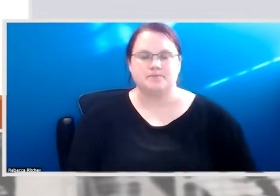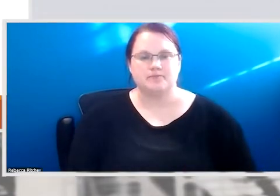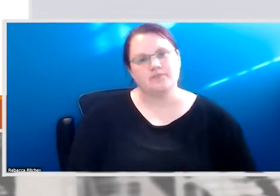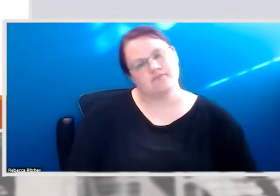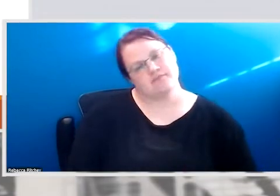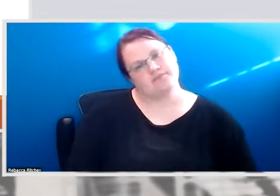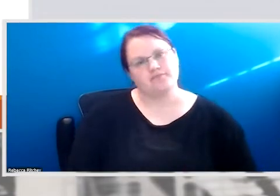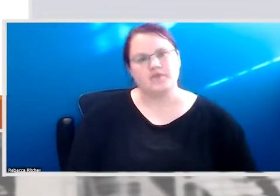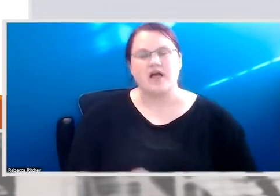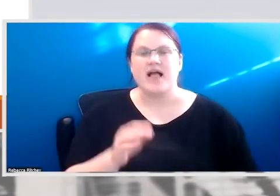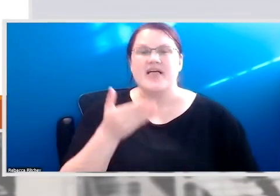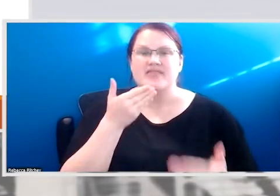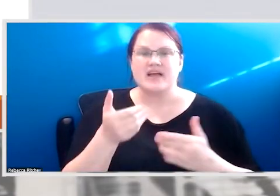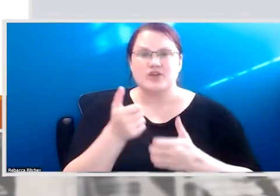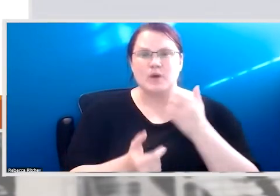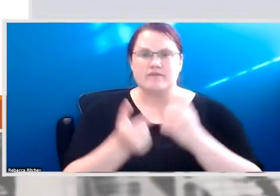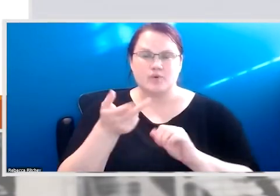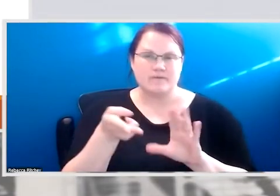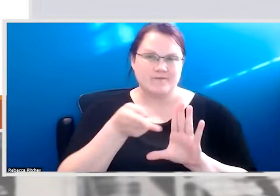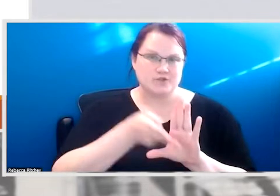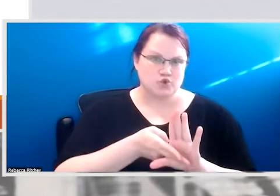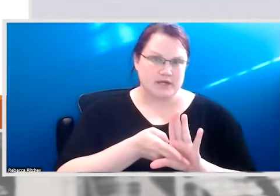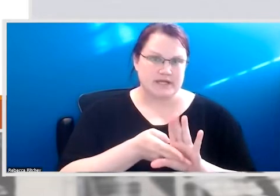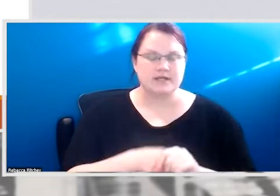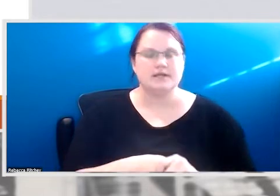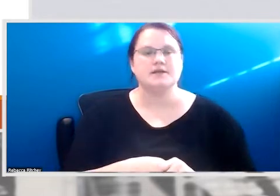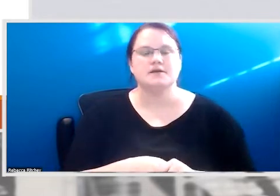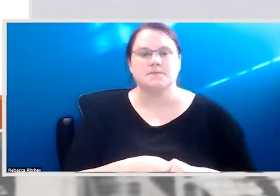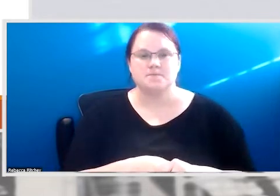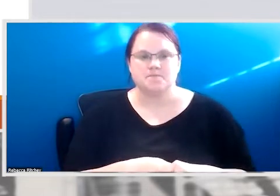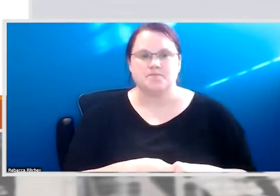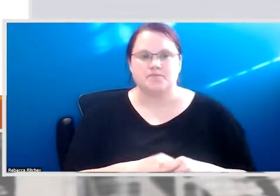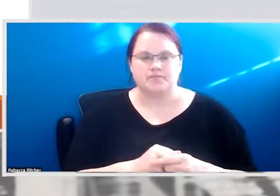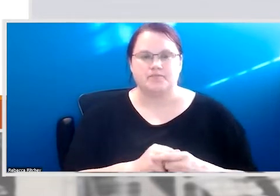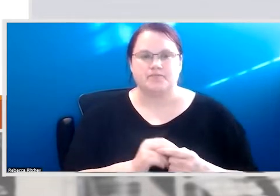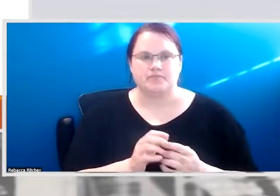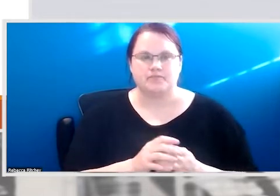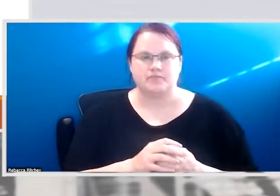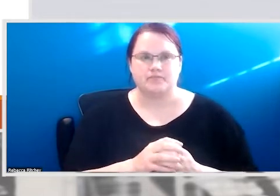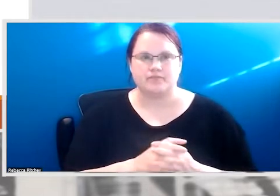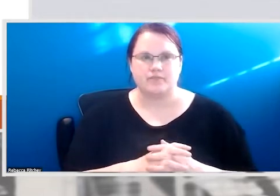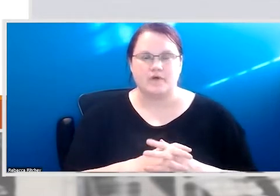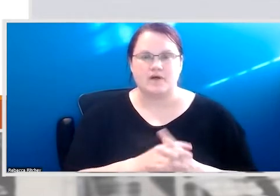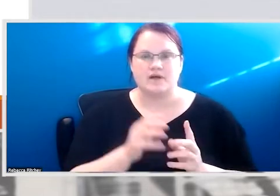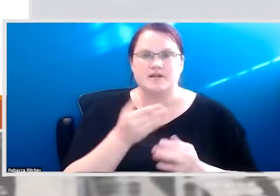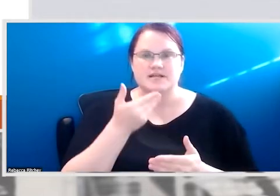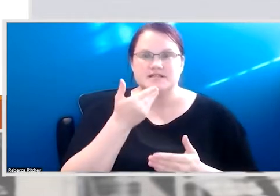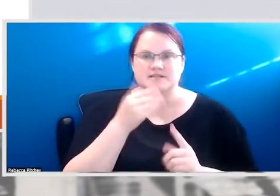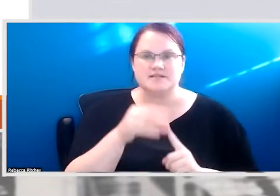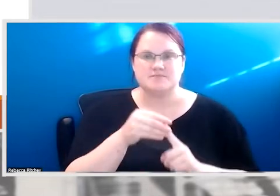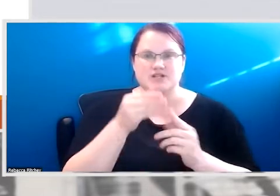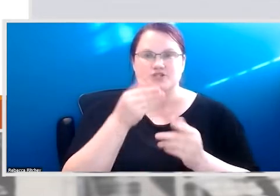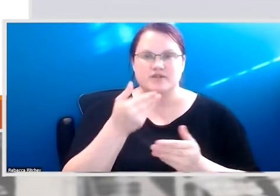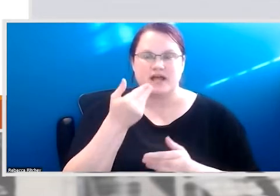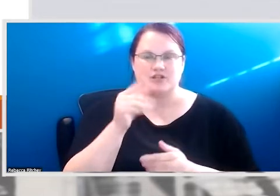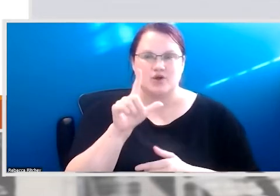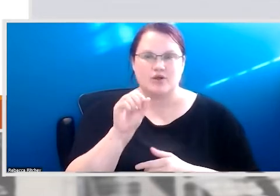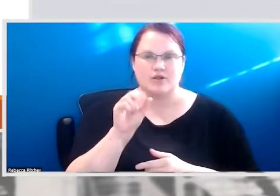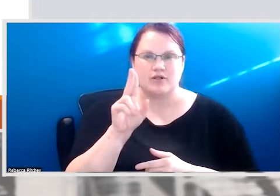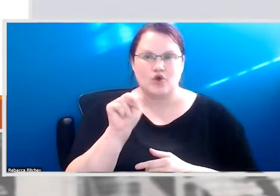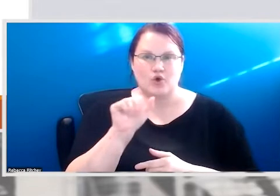First, I want to thank everybody for joining us. Also, special thanks to Luann for all her kind words.